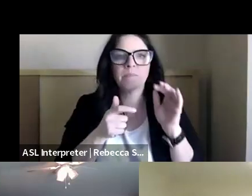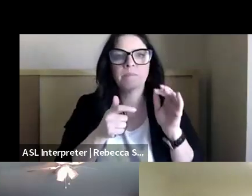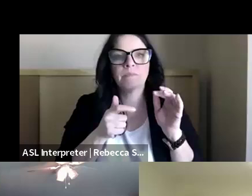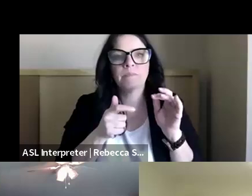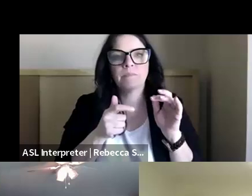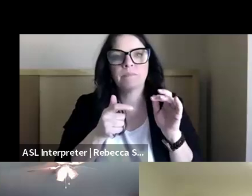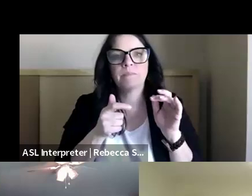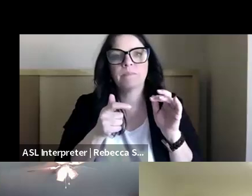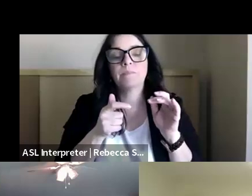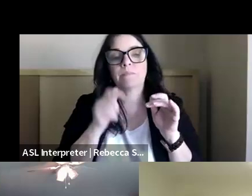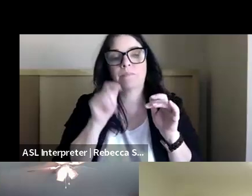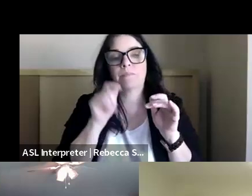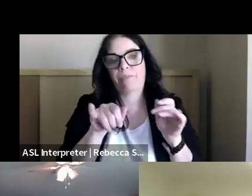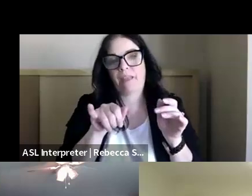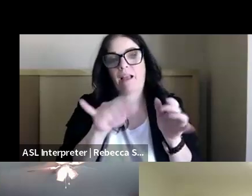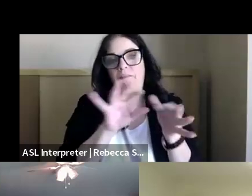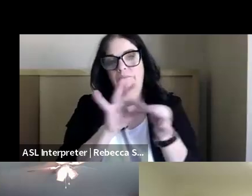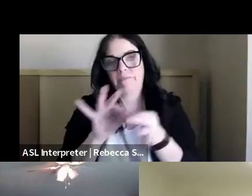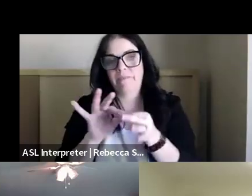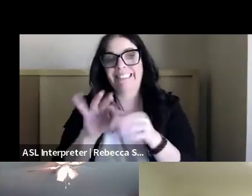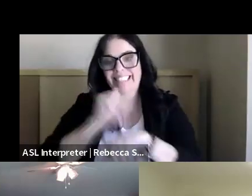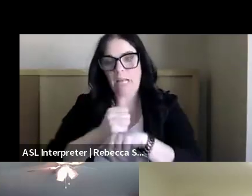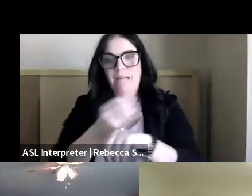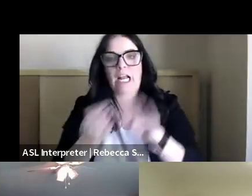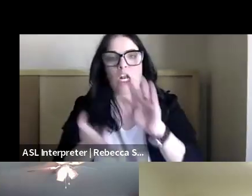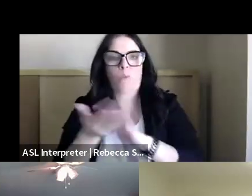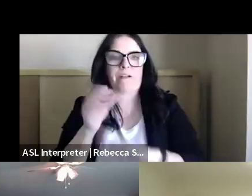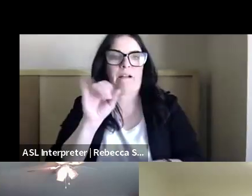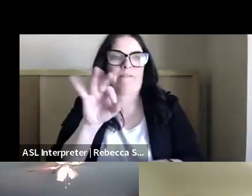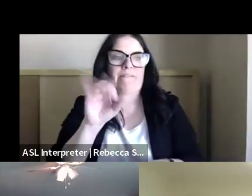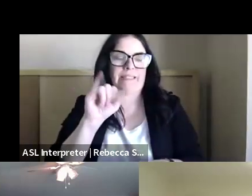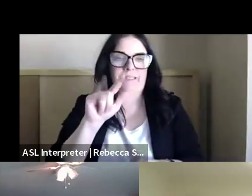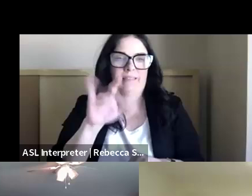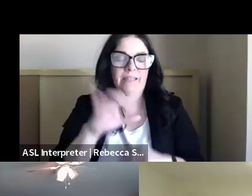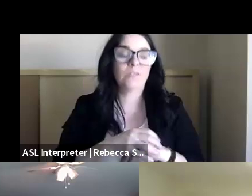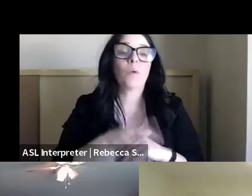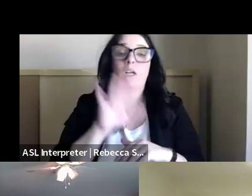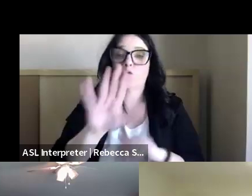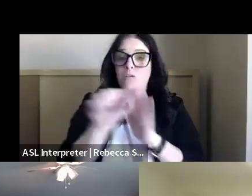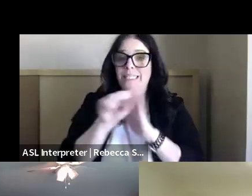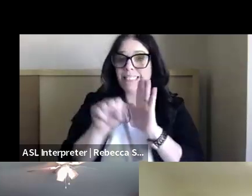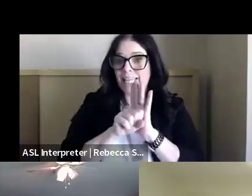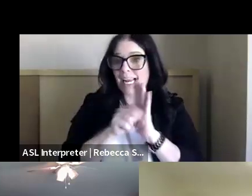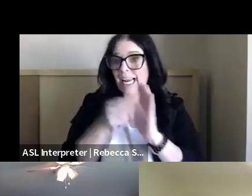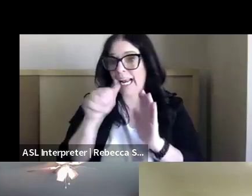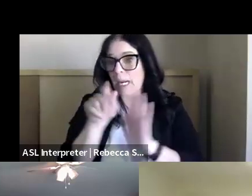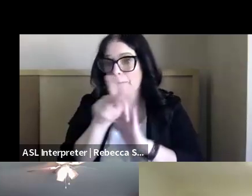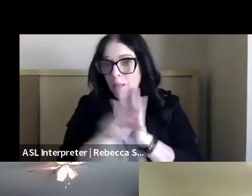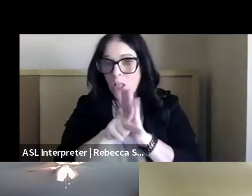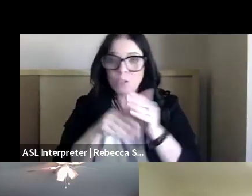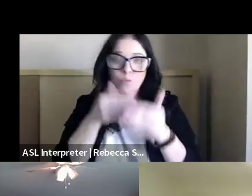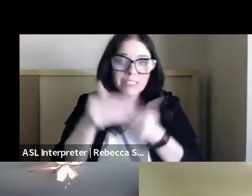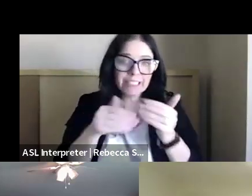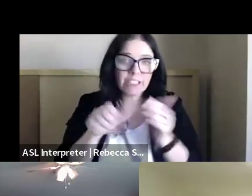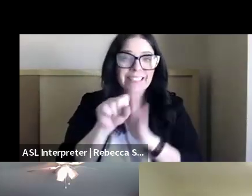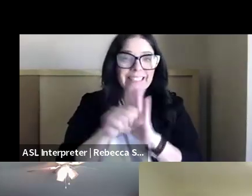regard to the establishment and operation of the silk. So in your state, are there those policies and procedures or state laws